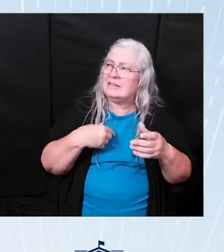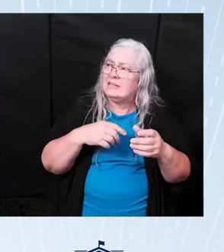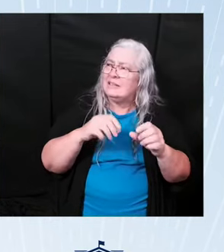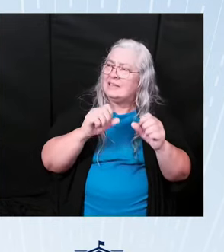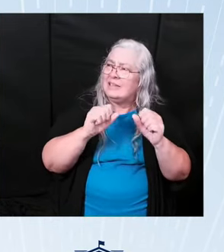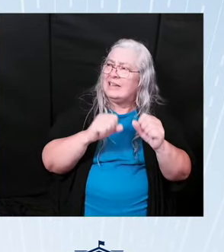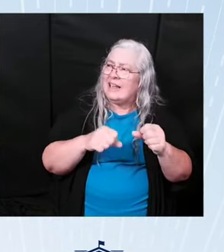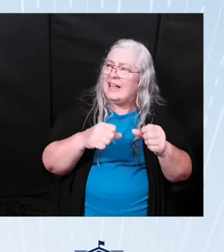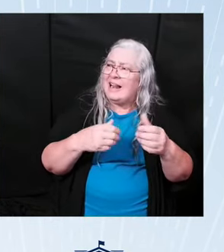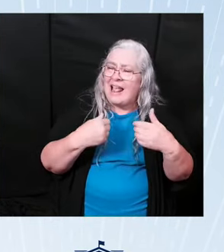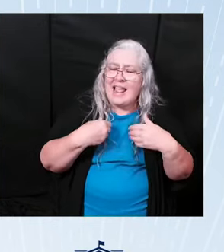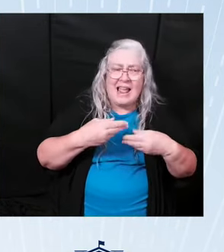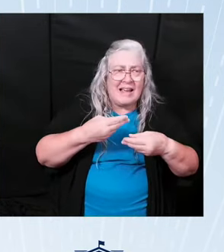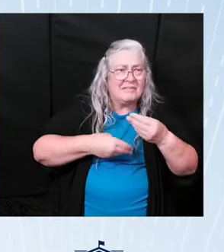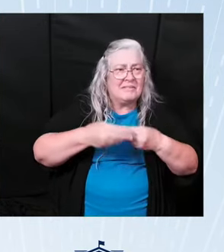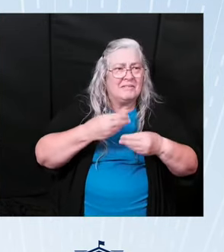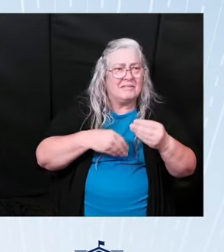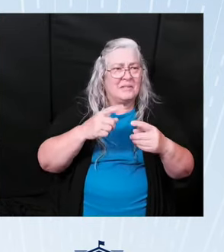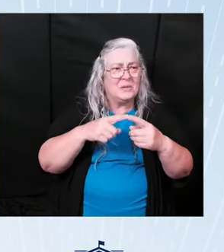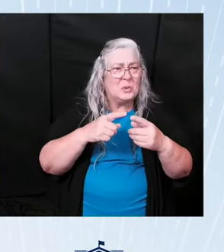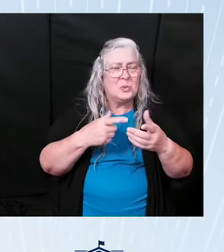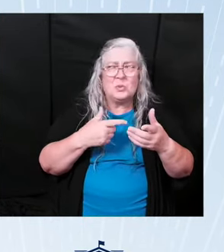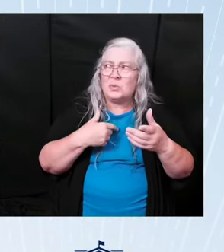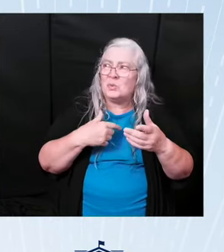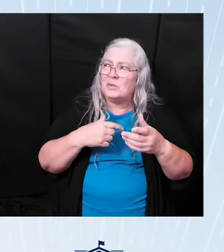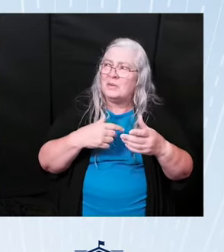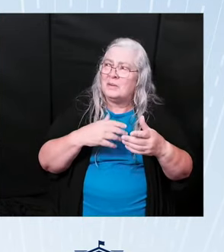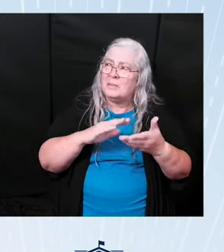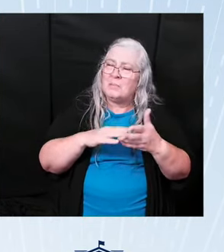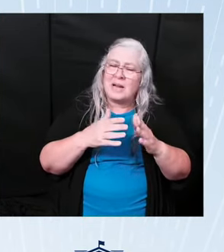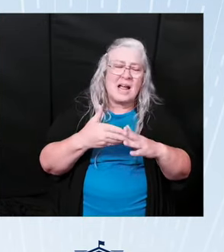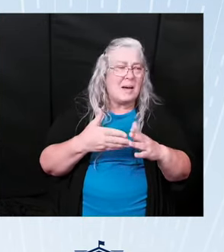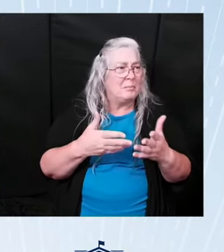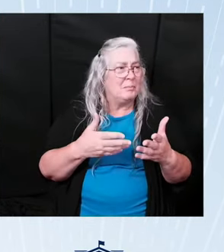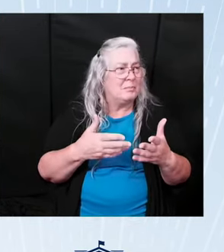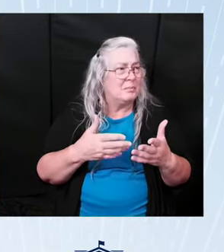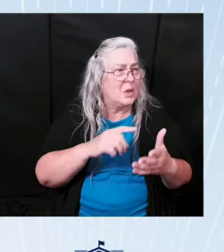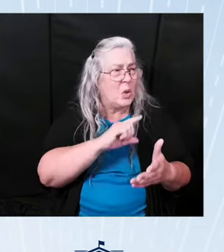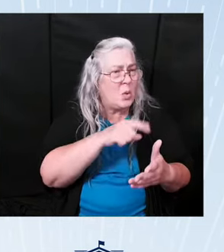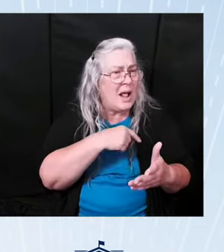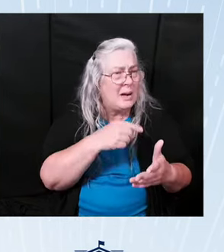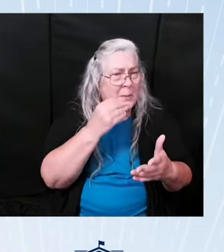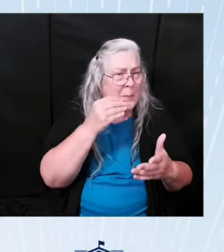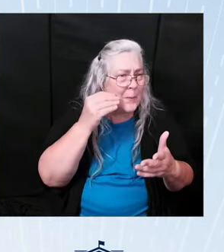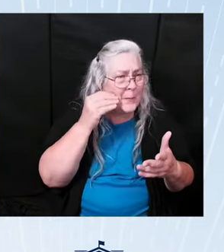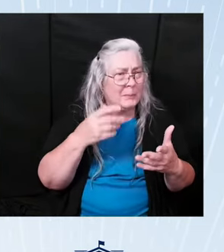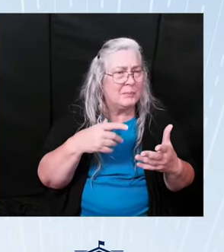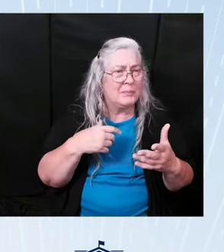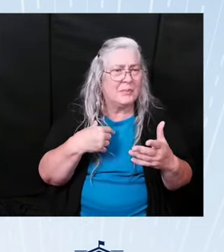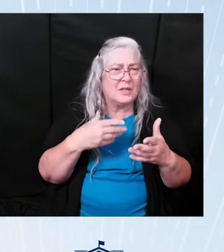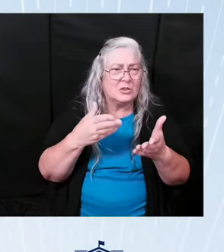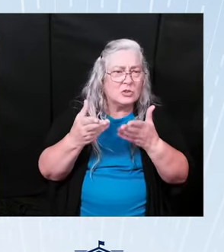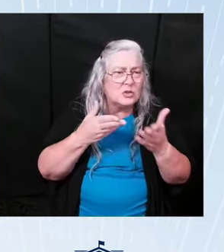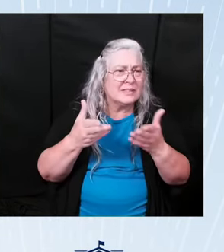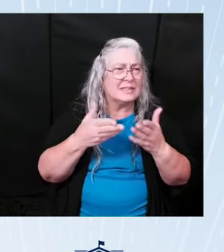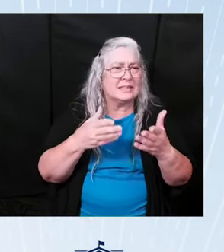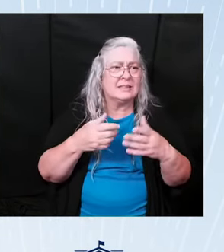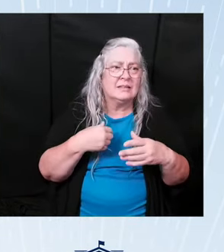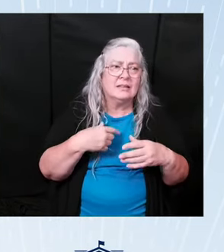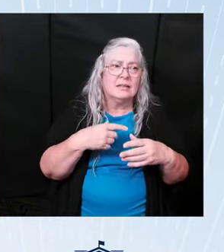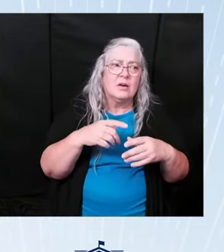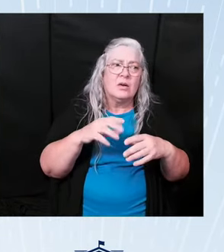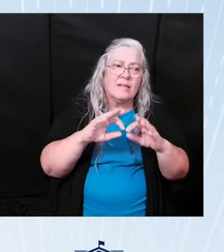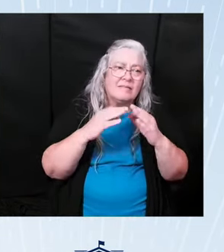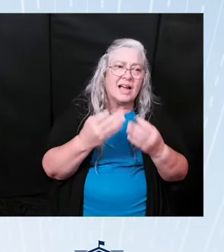partnership. And the people on my team, and I work closely with